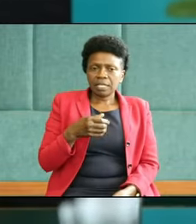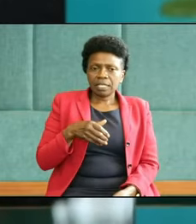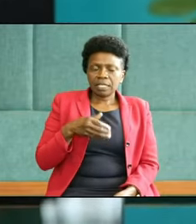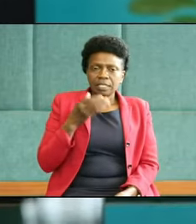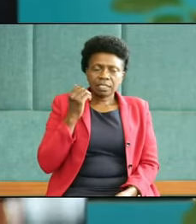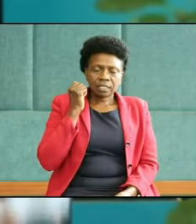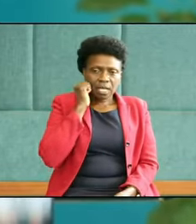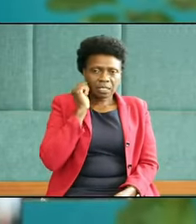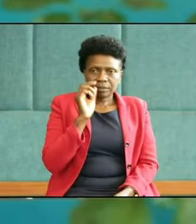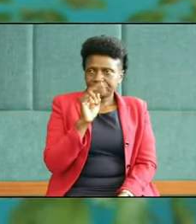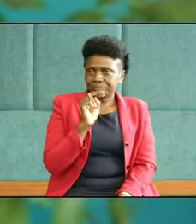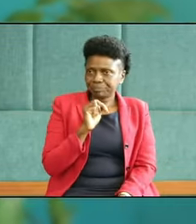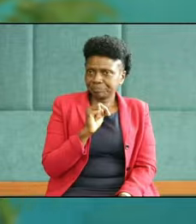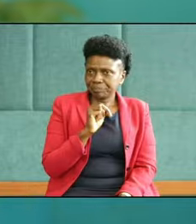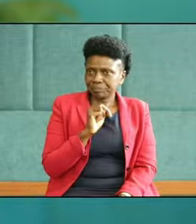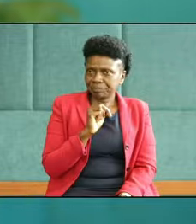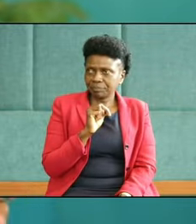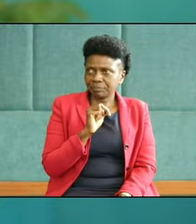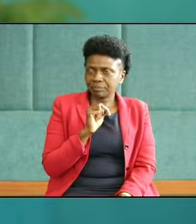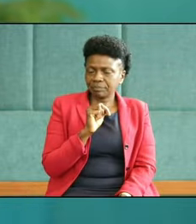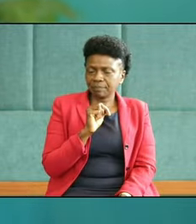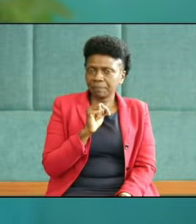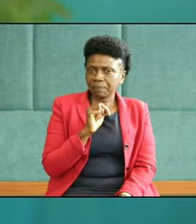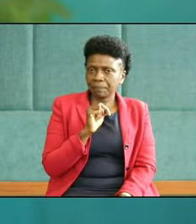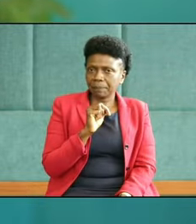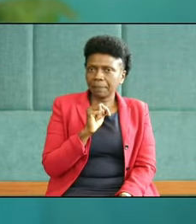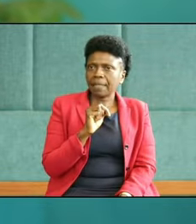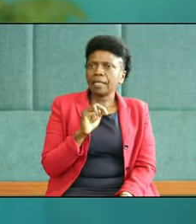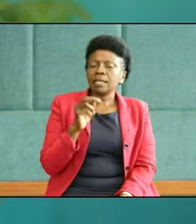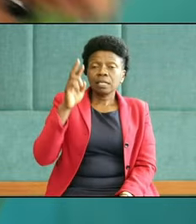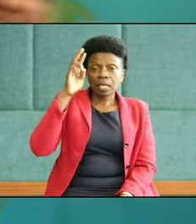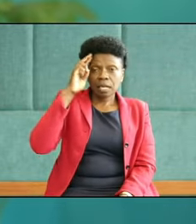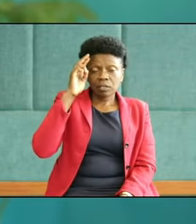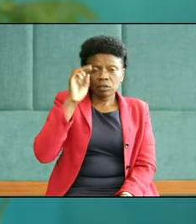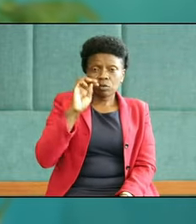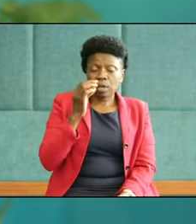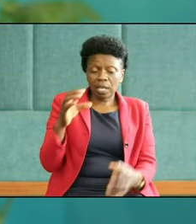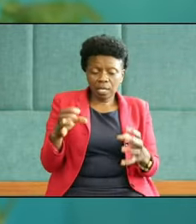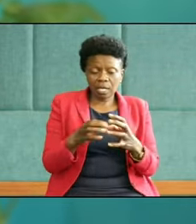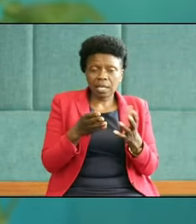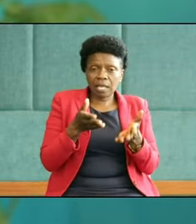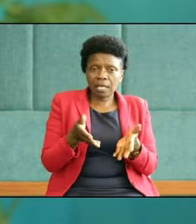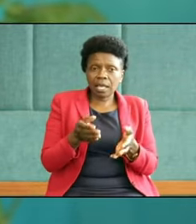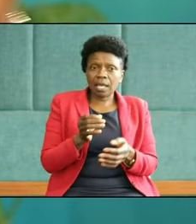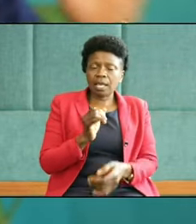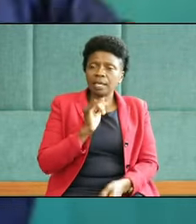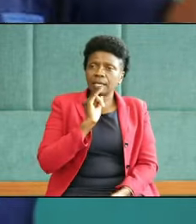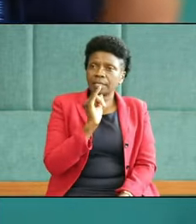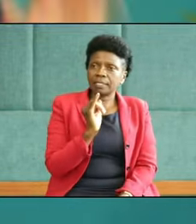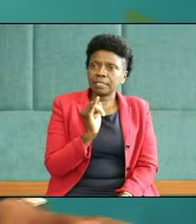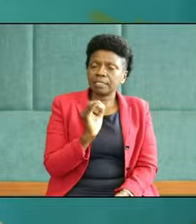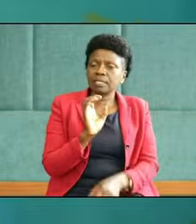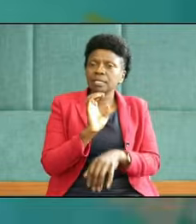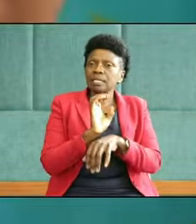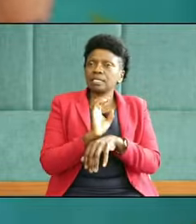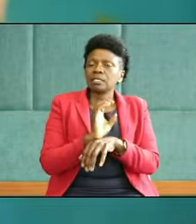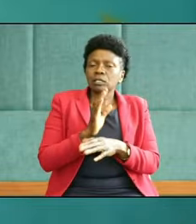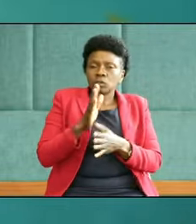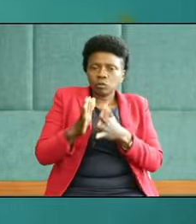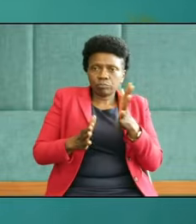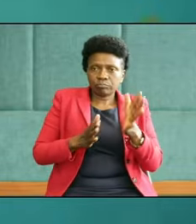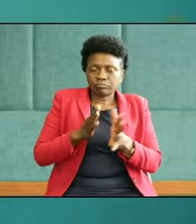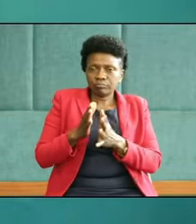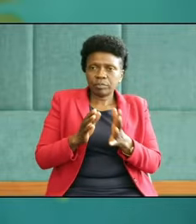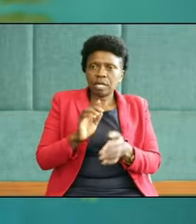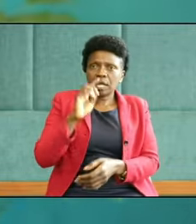feel sweet. We are not here for you to feel freaky. The reason we gather here, one reason the church is organized,